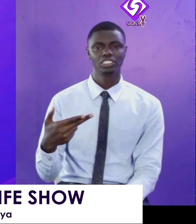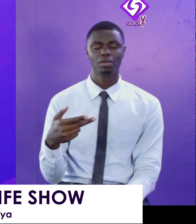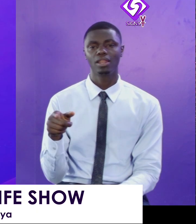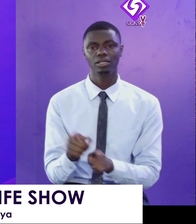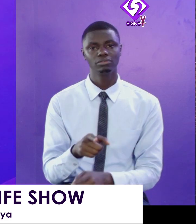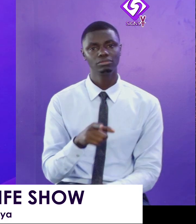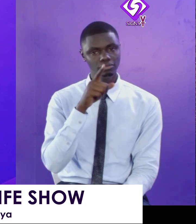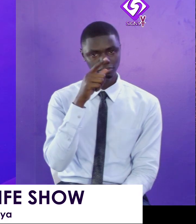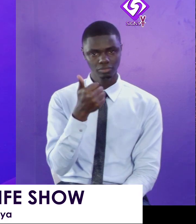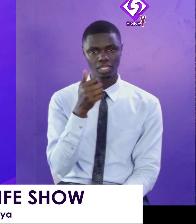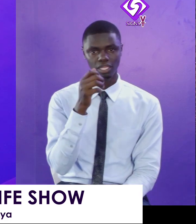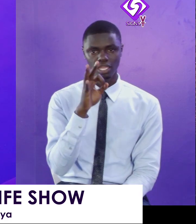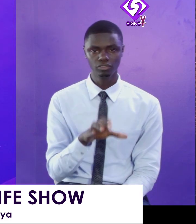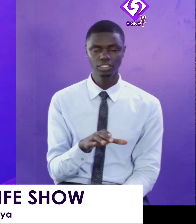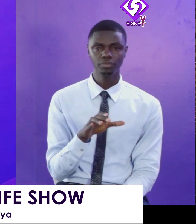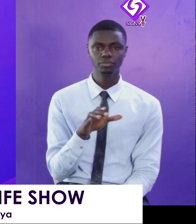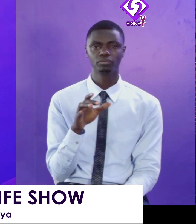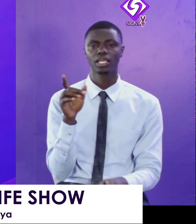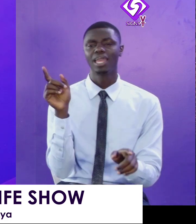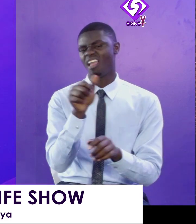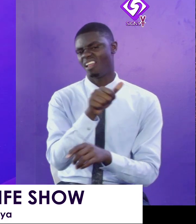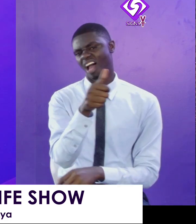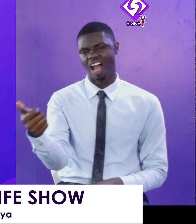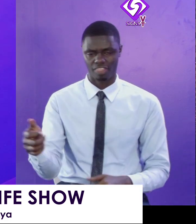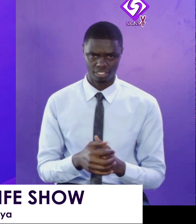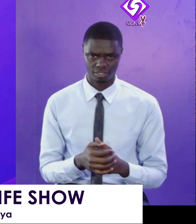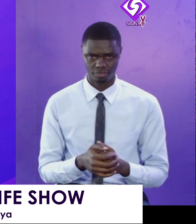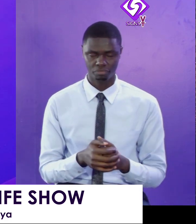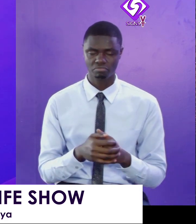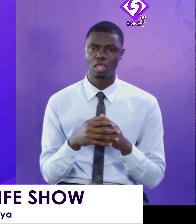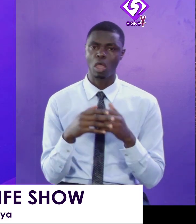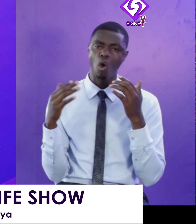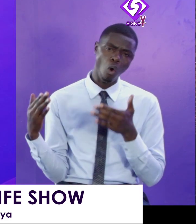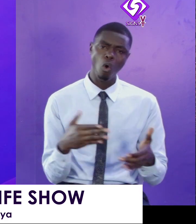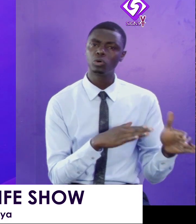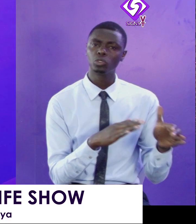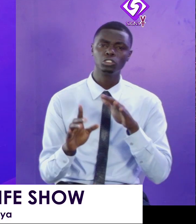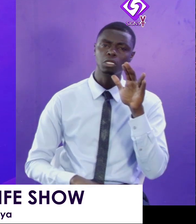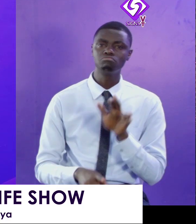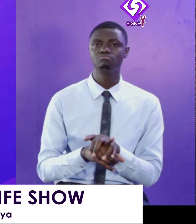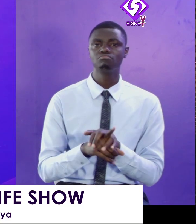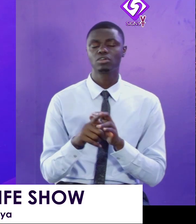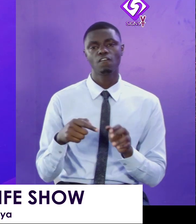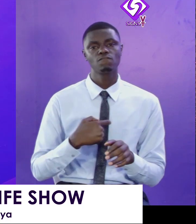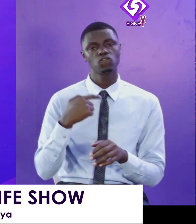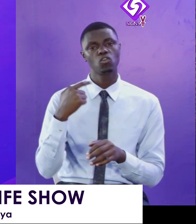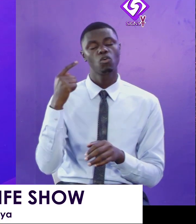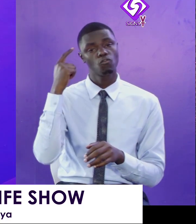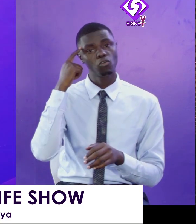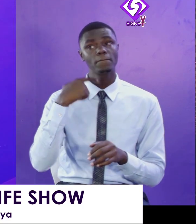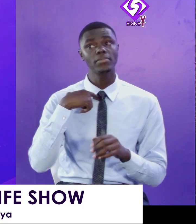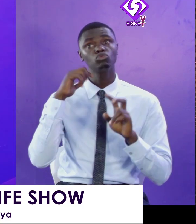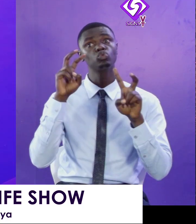Leopards, and the rest. So when there is an opportunity for me to watch football, I watch